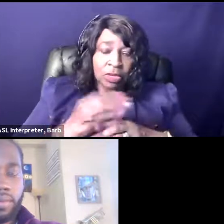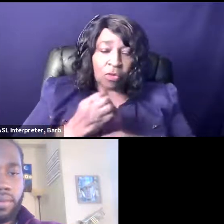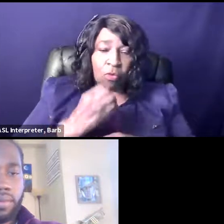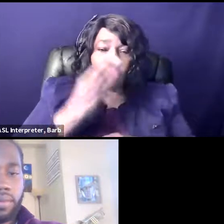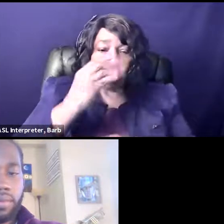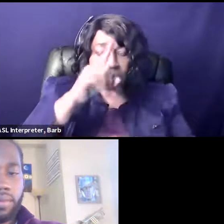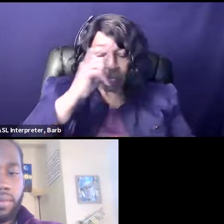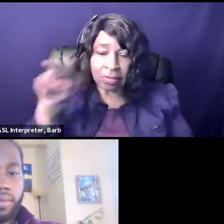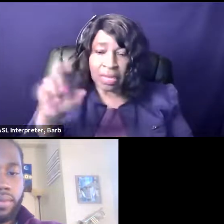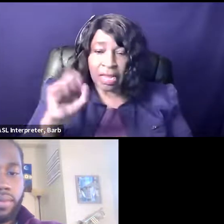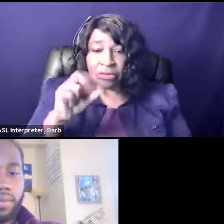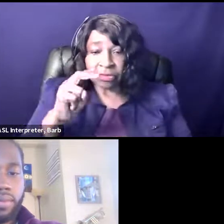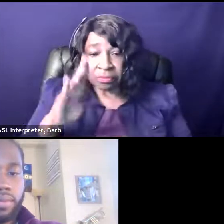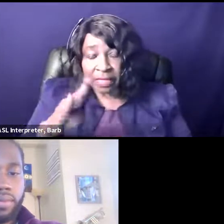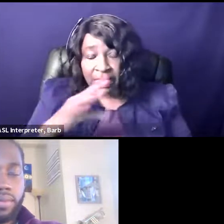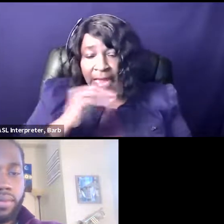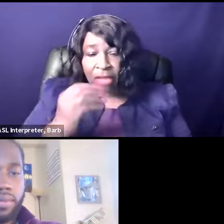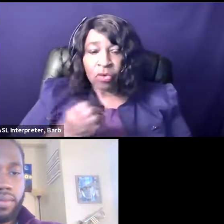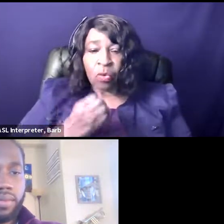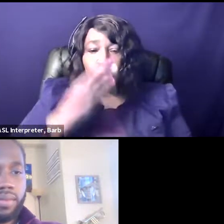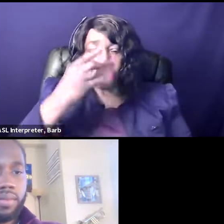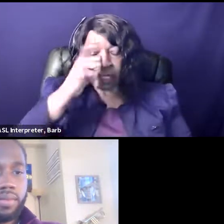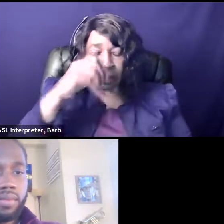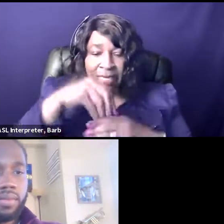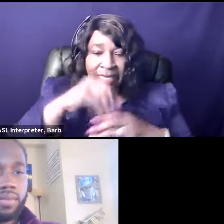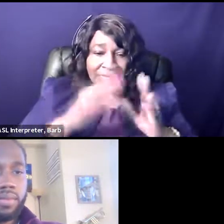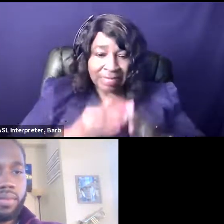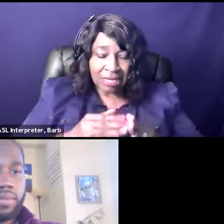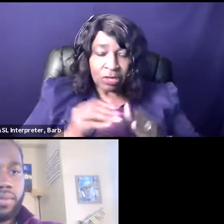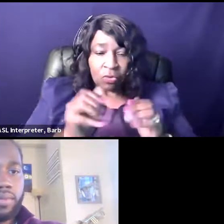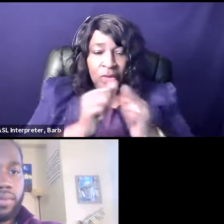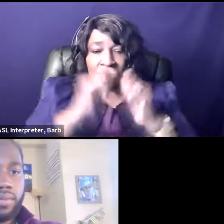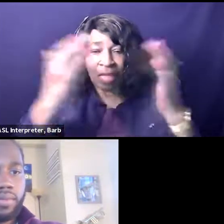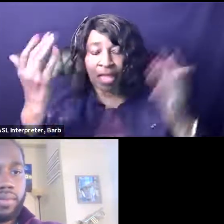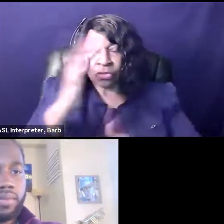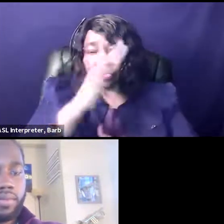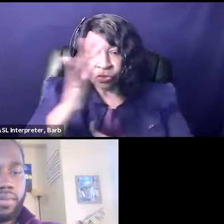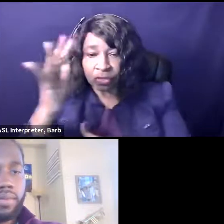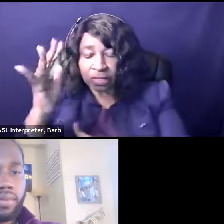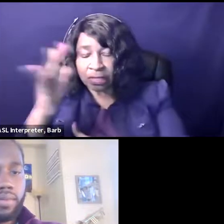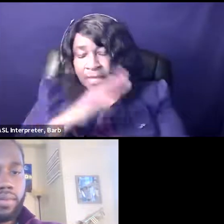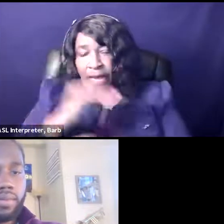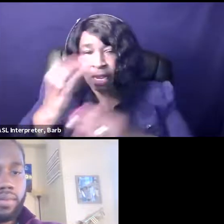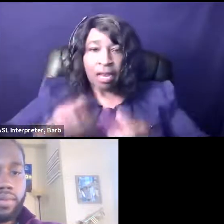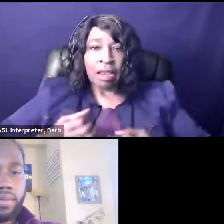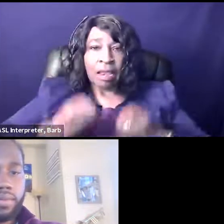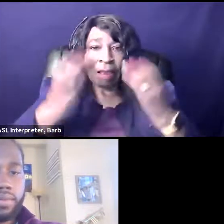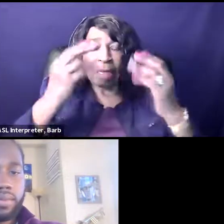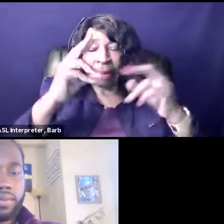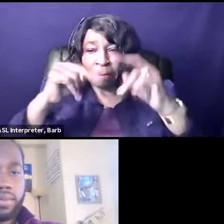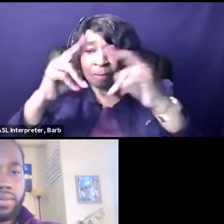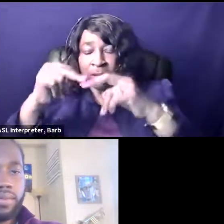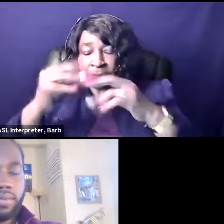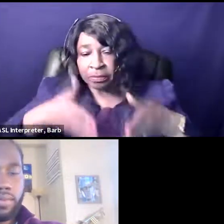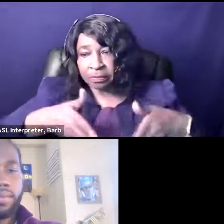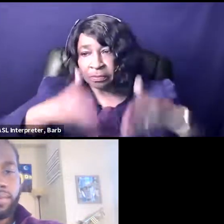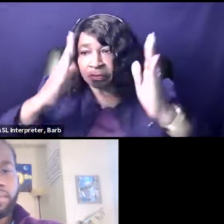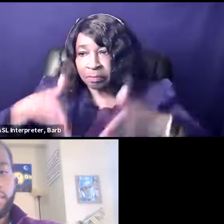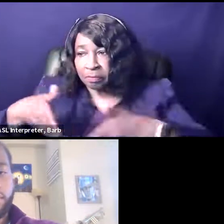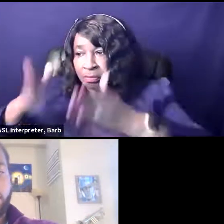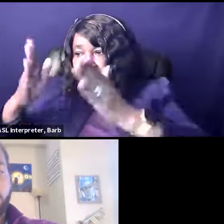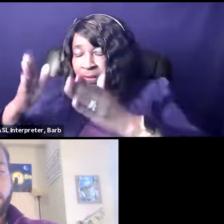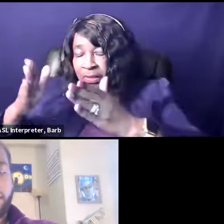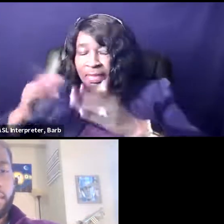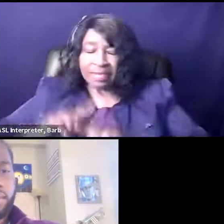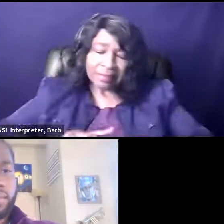suburbs and a warmer summer in an inner city with no trees and a bunch of buildings and asphalt is totally different. And so,